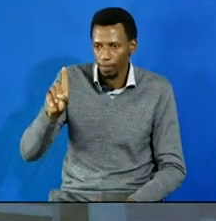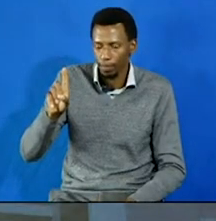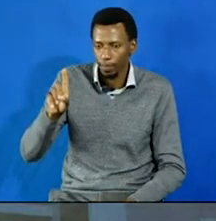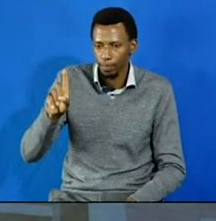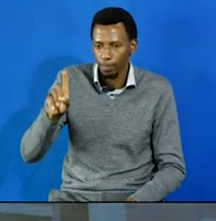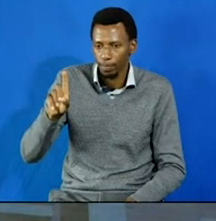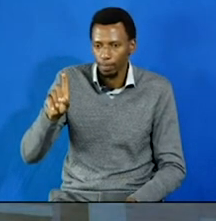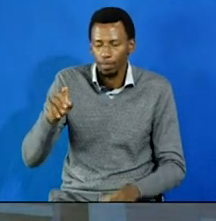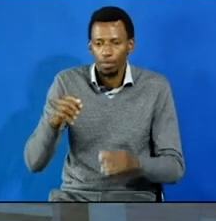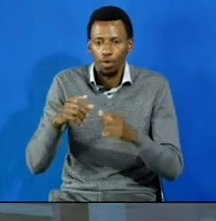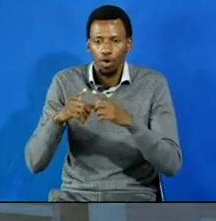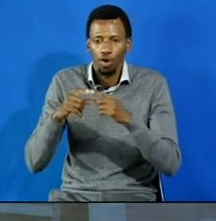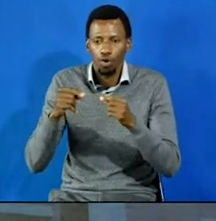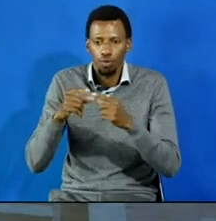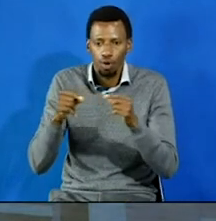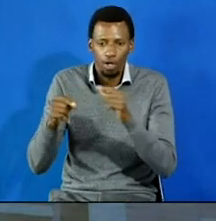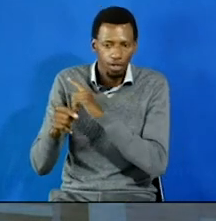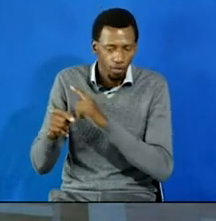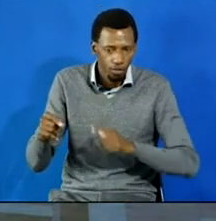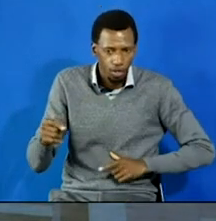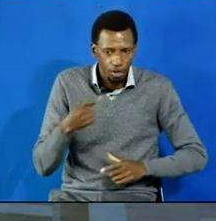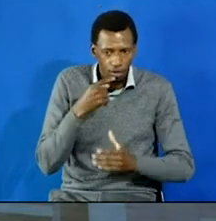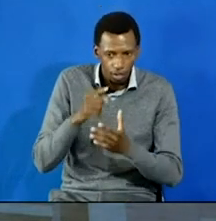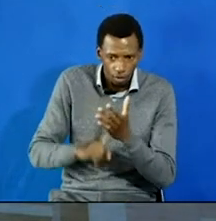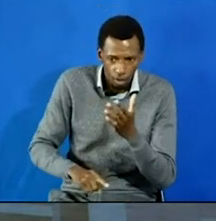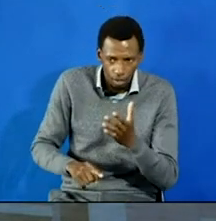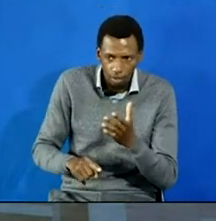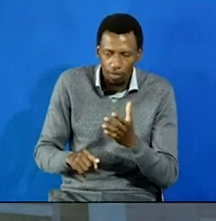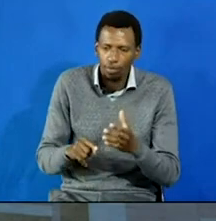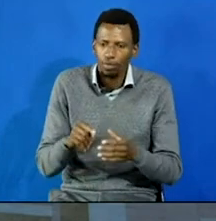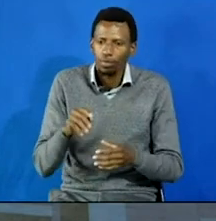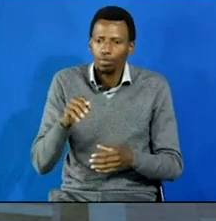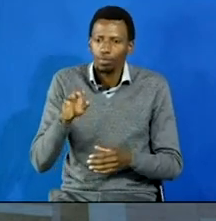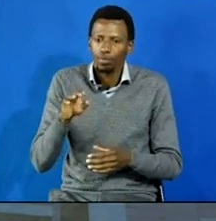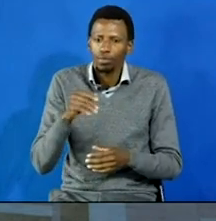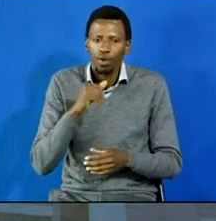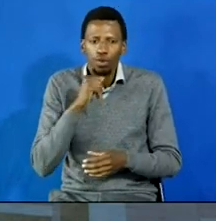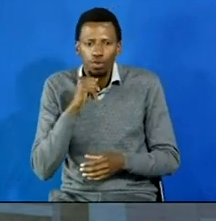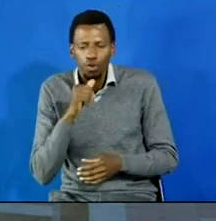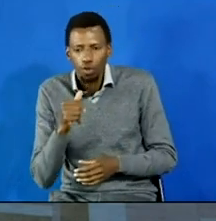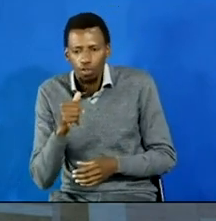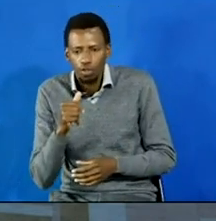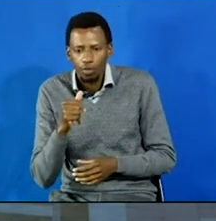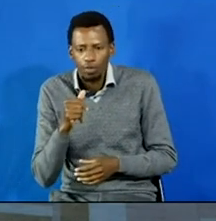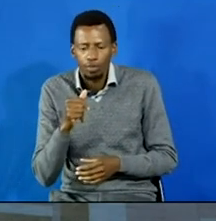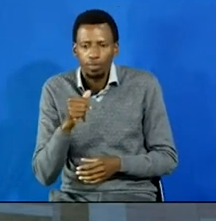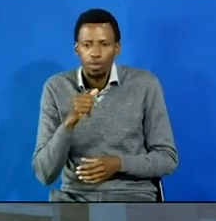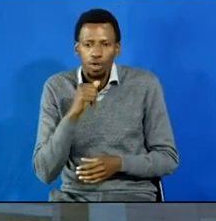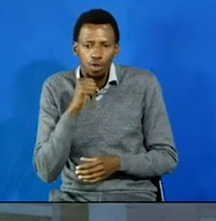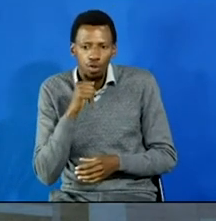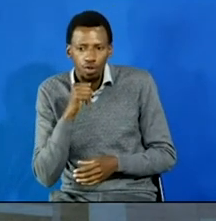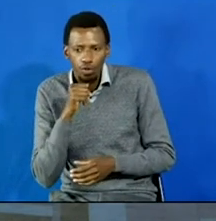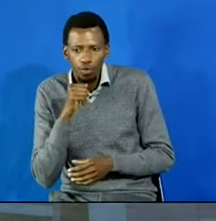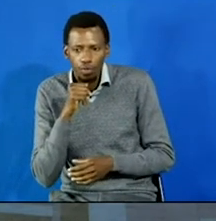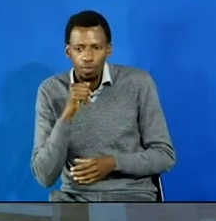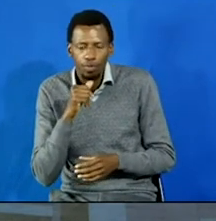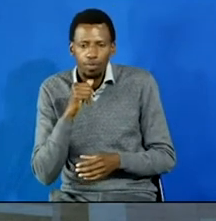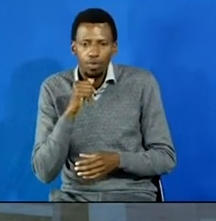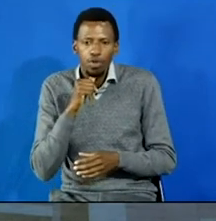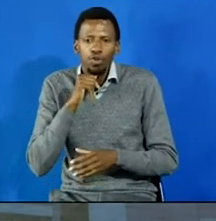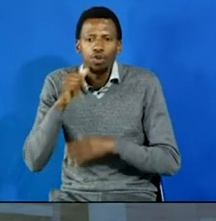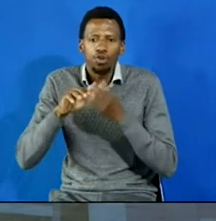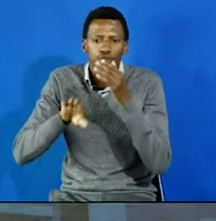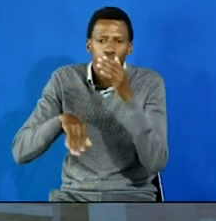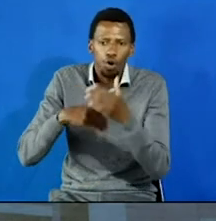21, the word of the Lord says, not everyone that says unto me, Lord, Lord, shall enter into the kingdom of